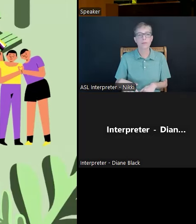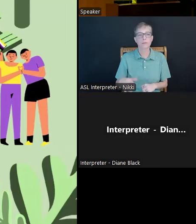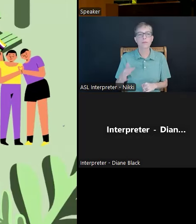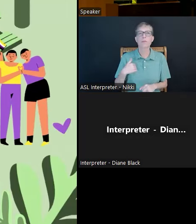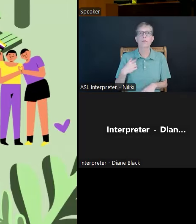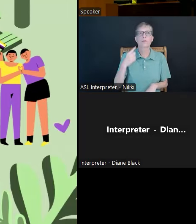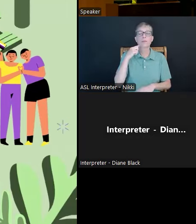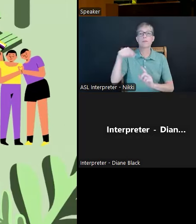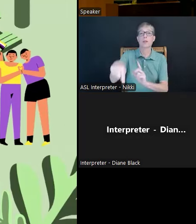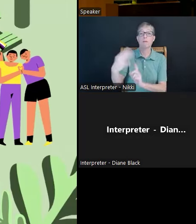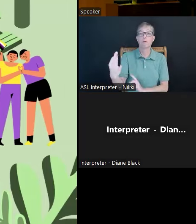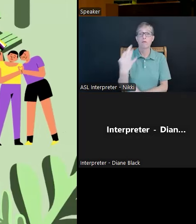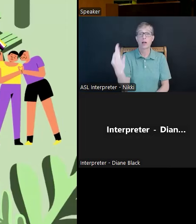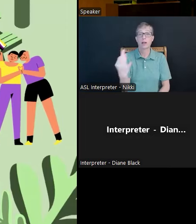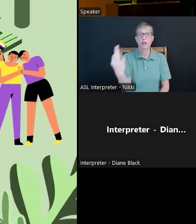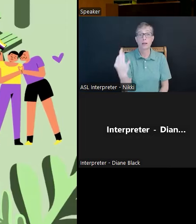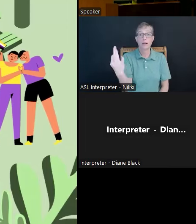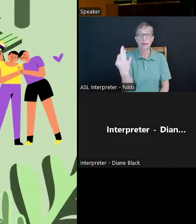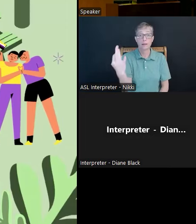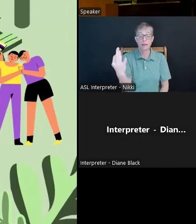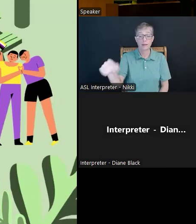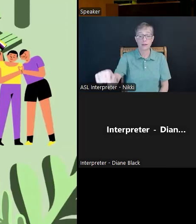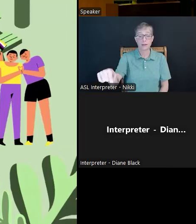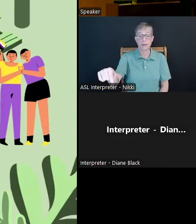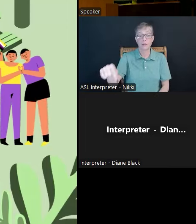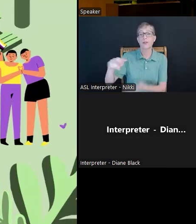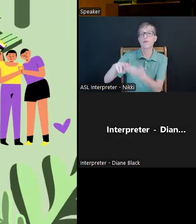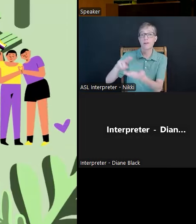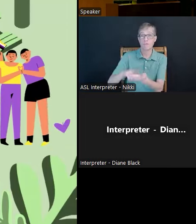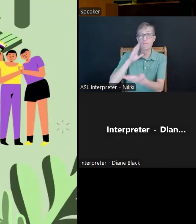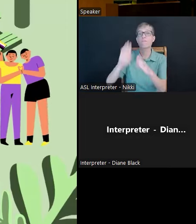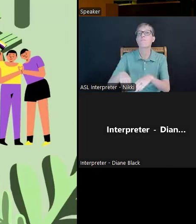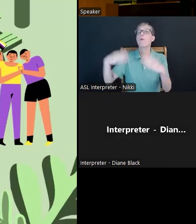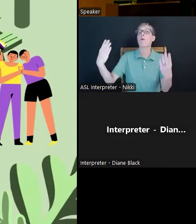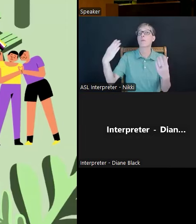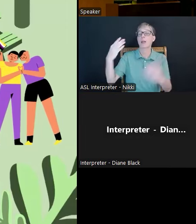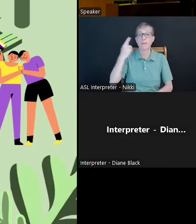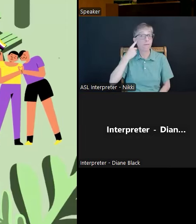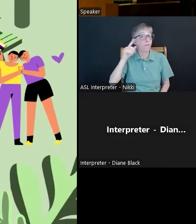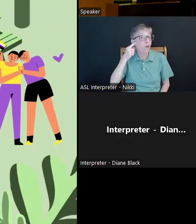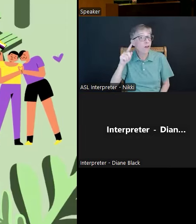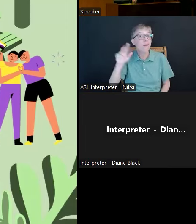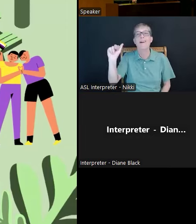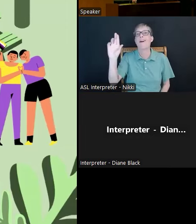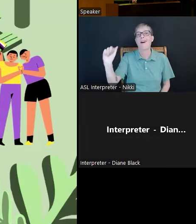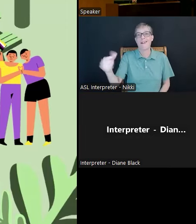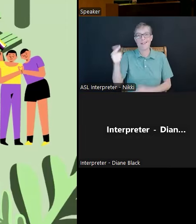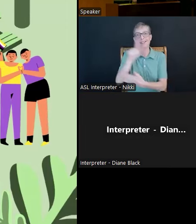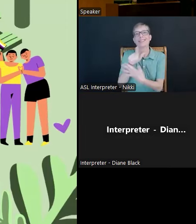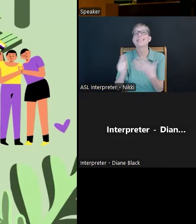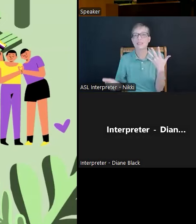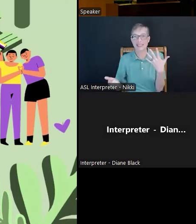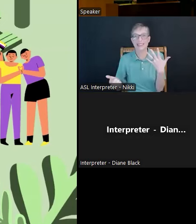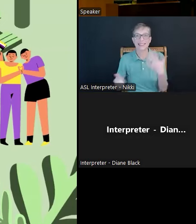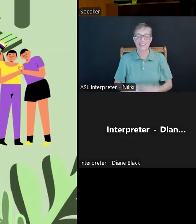it's Friday. Our registration will be opening for the August series. So feel